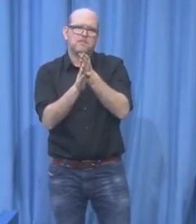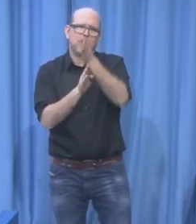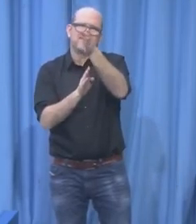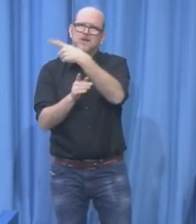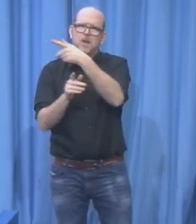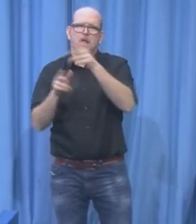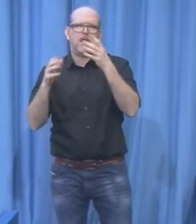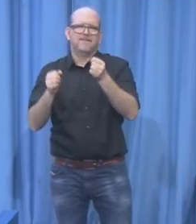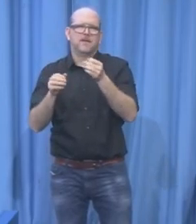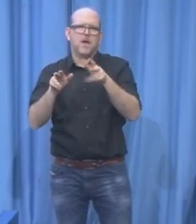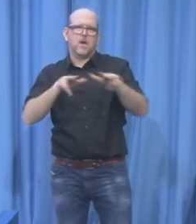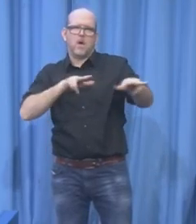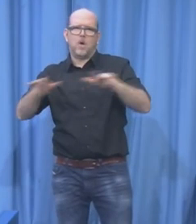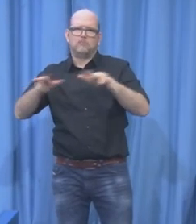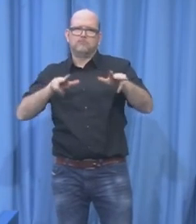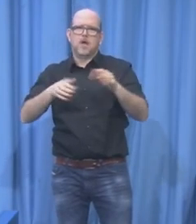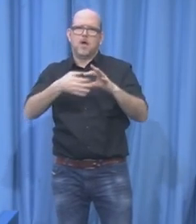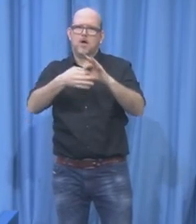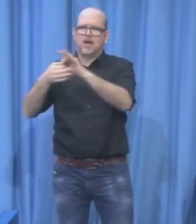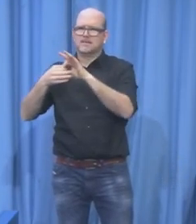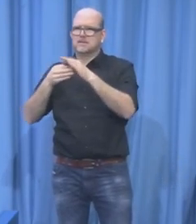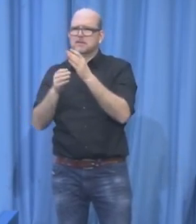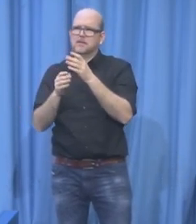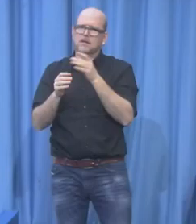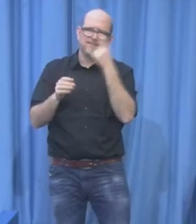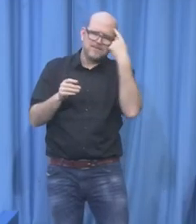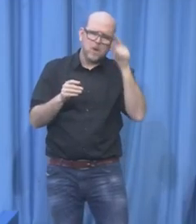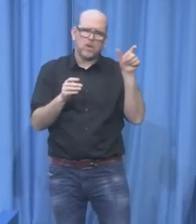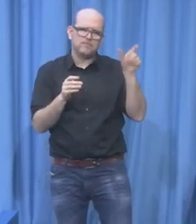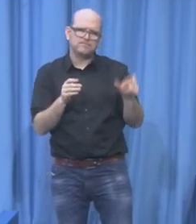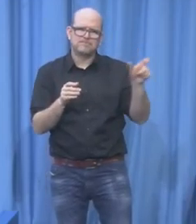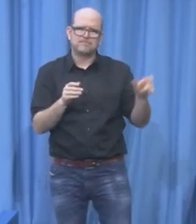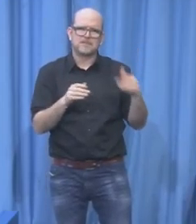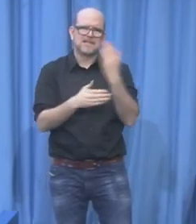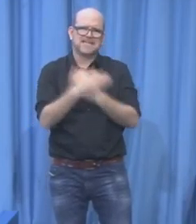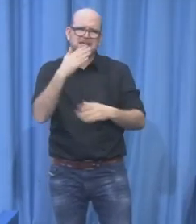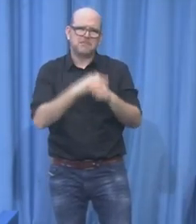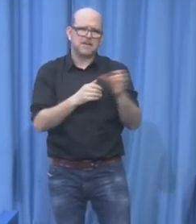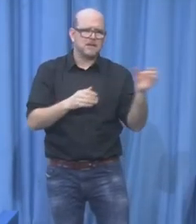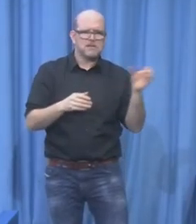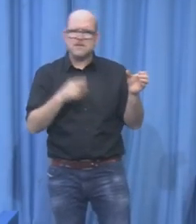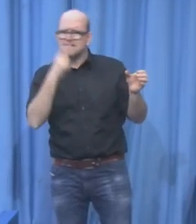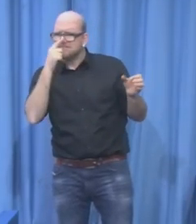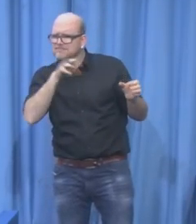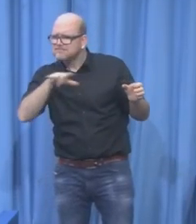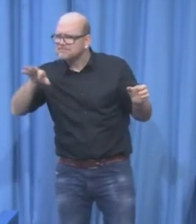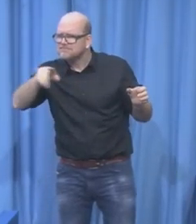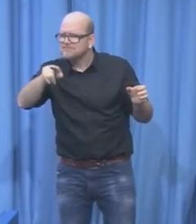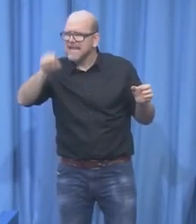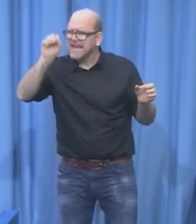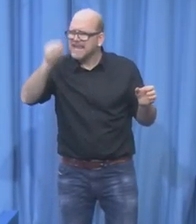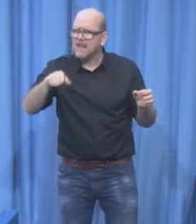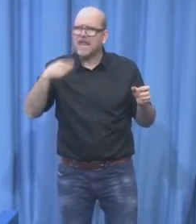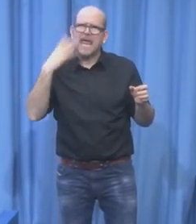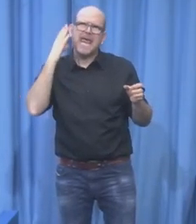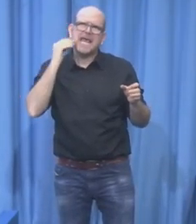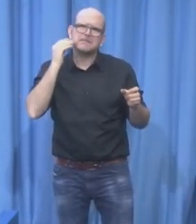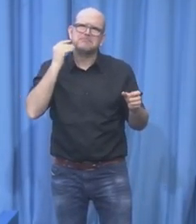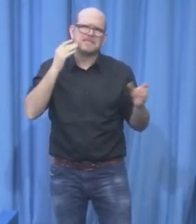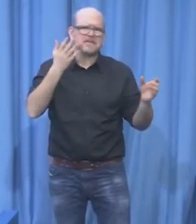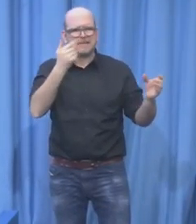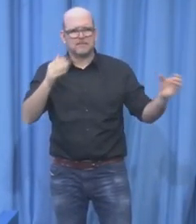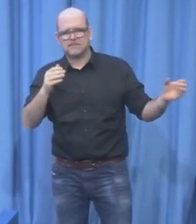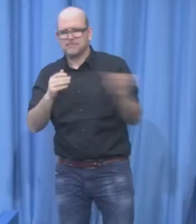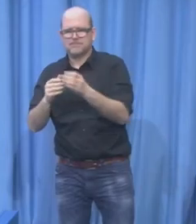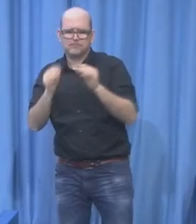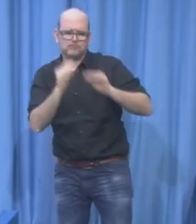coordinators on the job, in the work site, and it means that